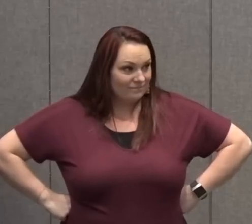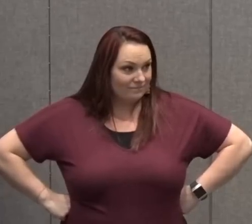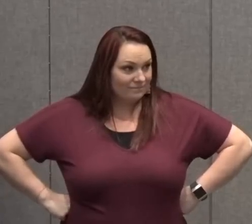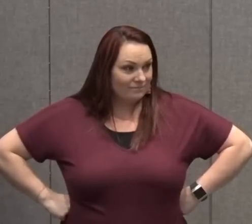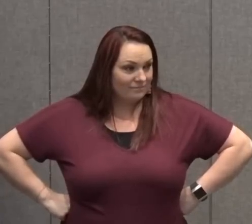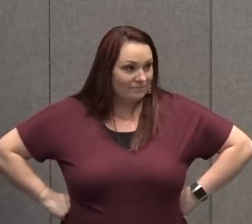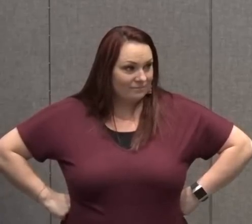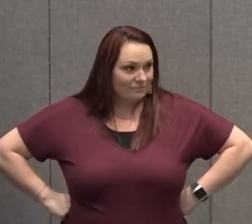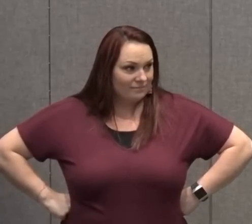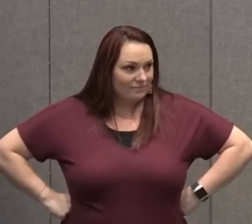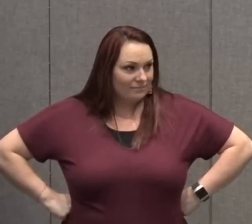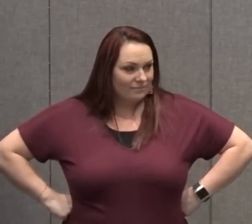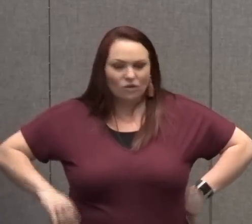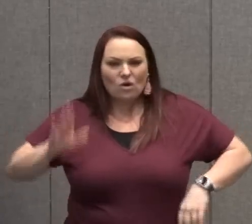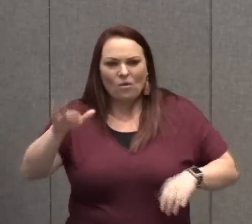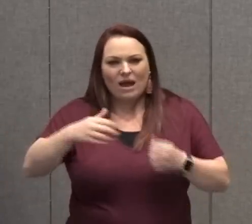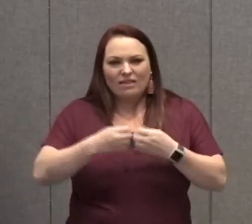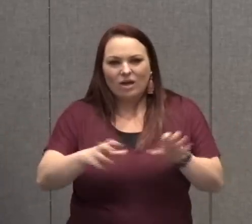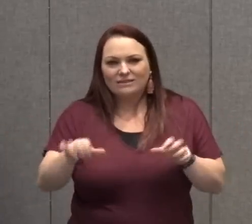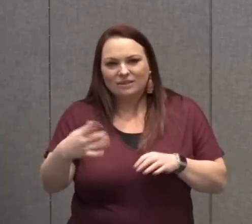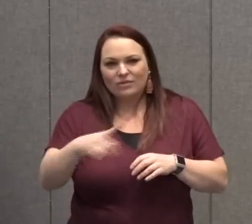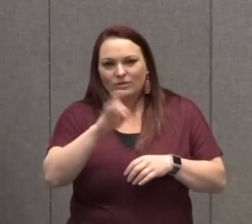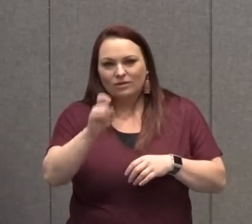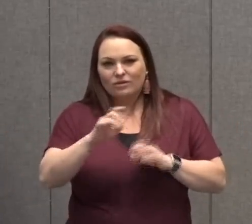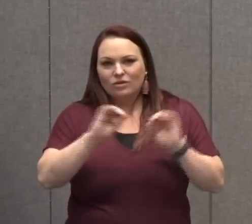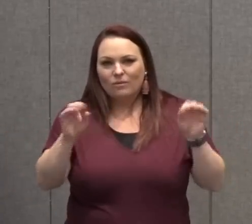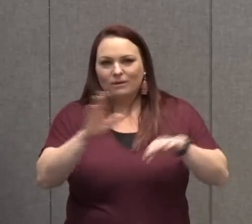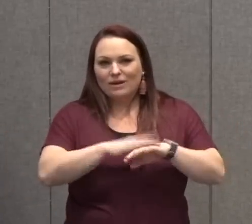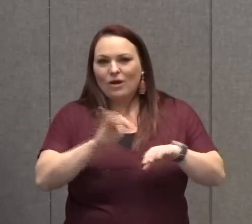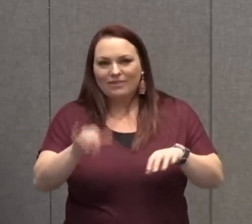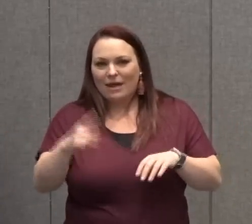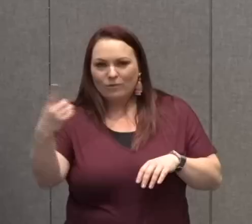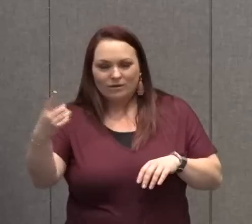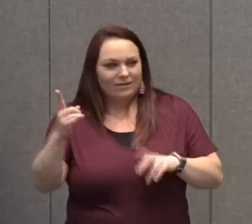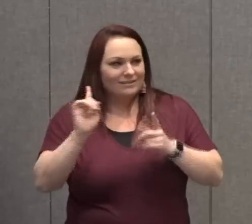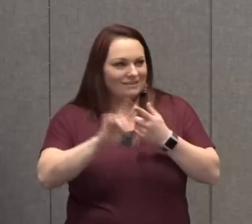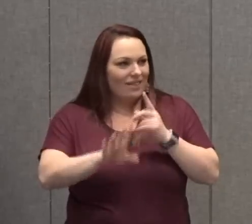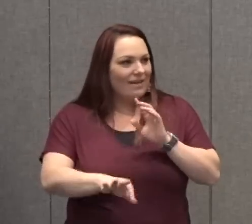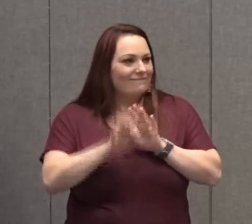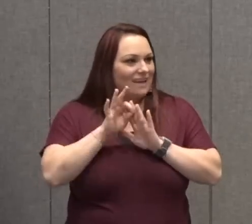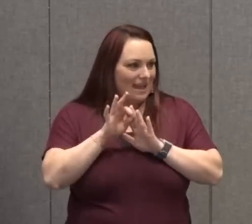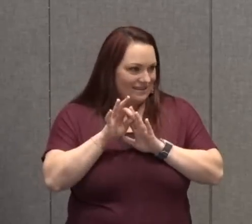oh I lost the other question nobody nobody call that category until I find out